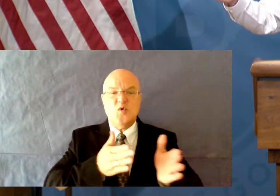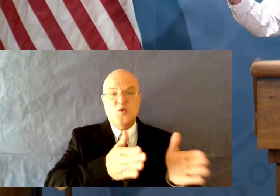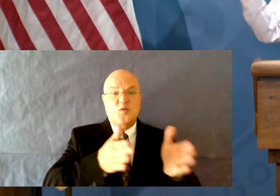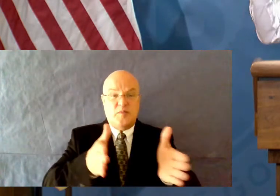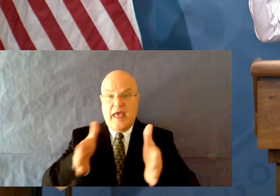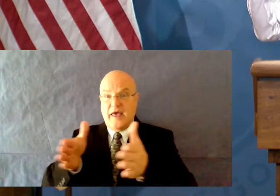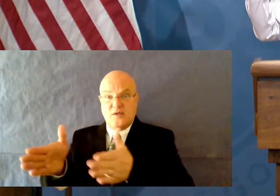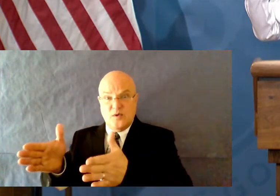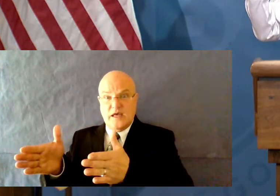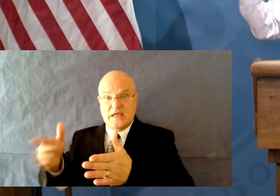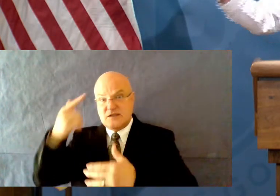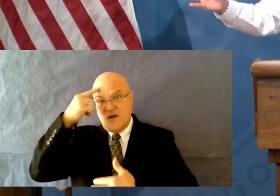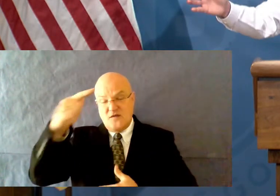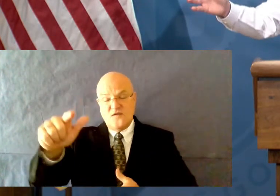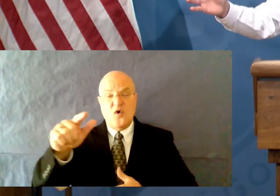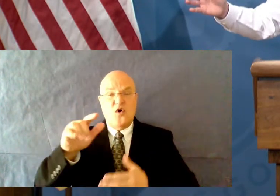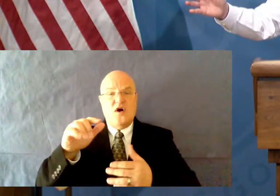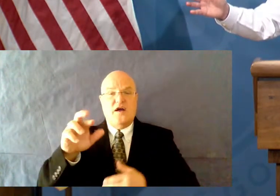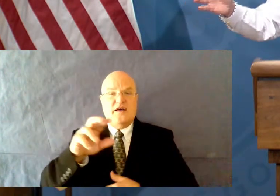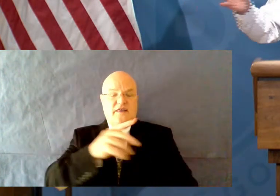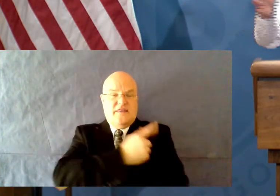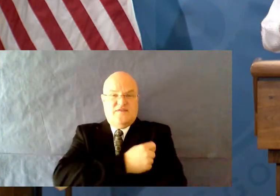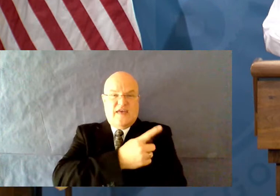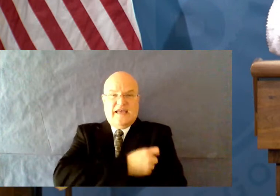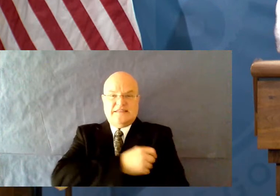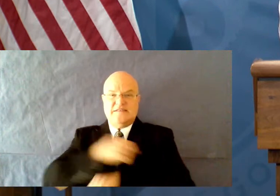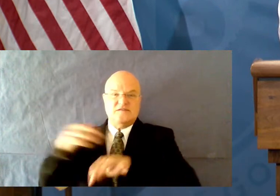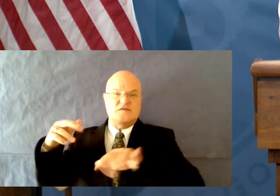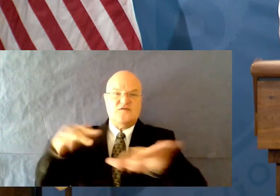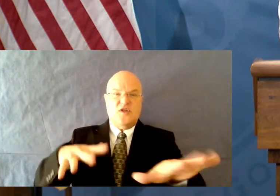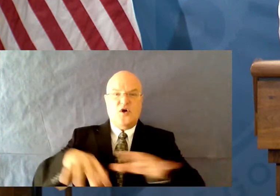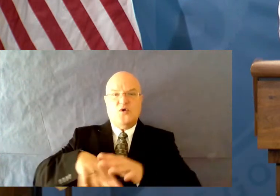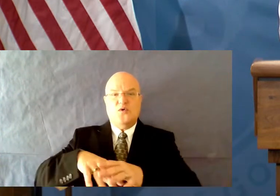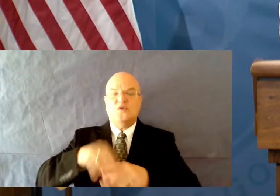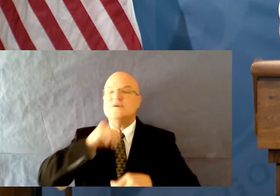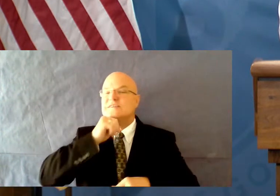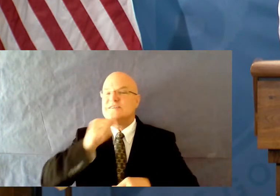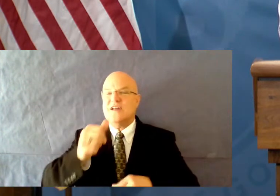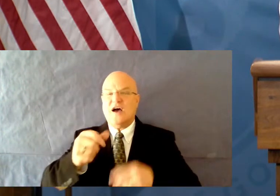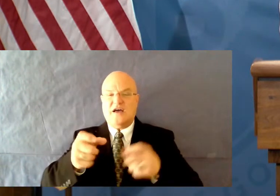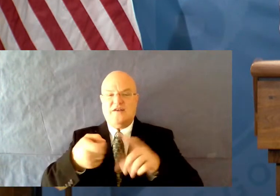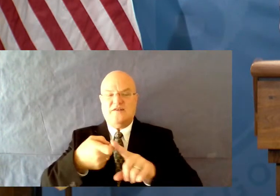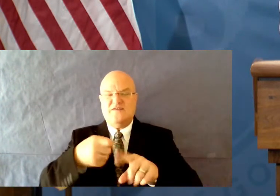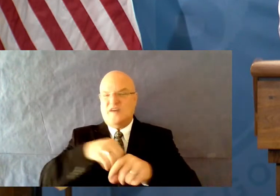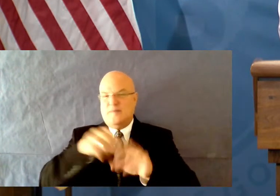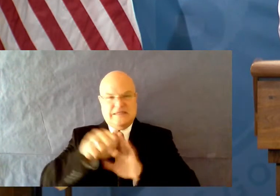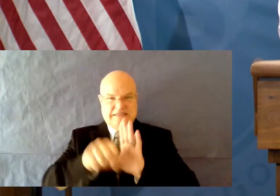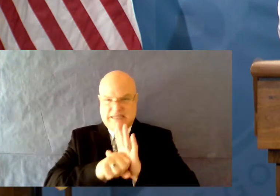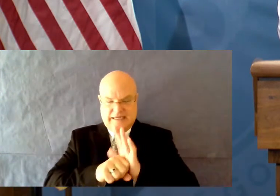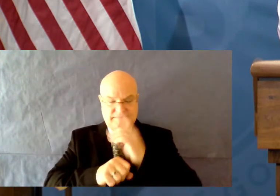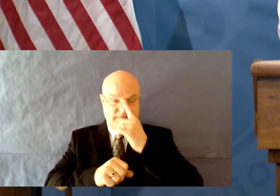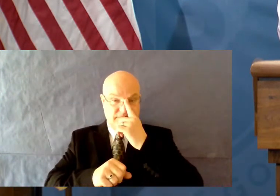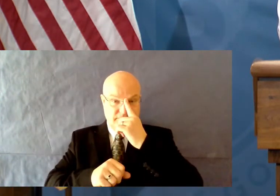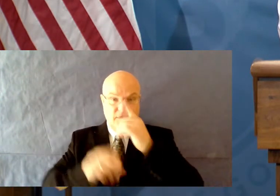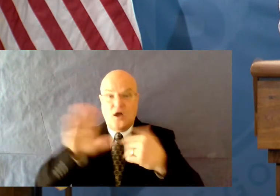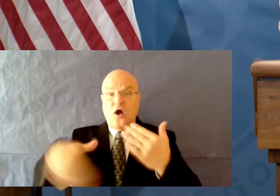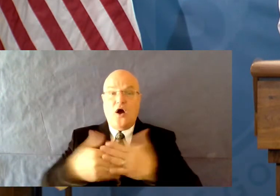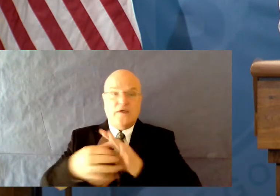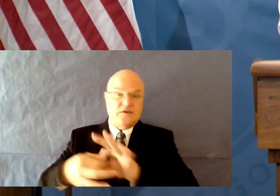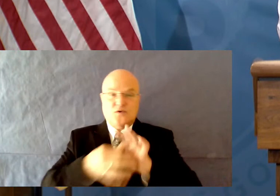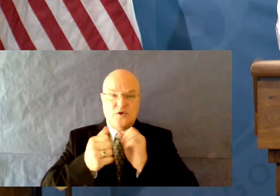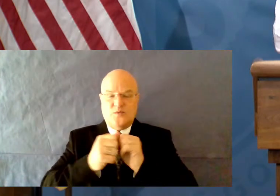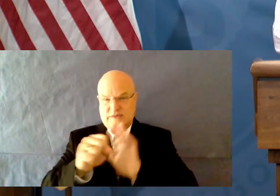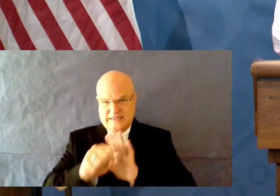pathways for the vaccines to flow outside of the direction of the state. All of this has to be coordinated with the